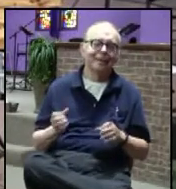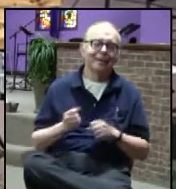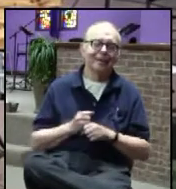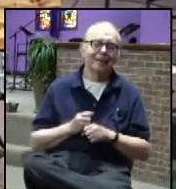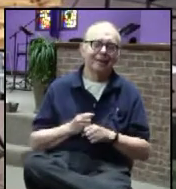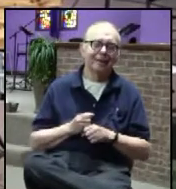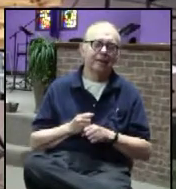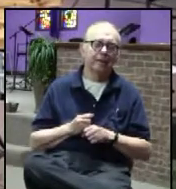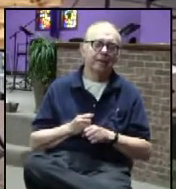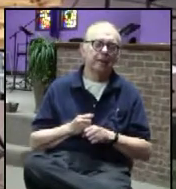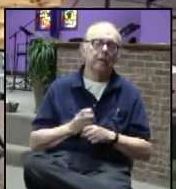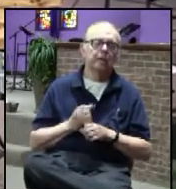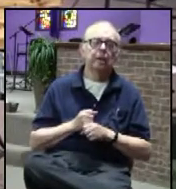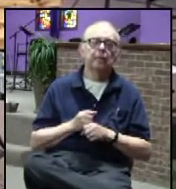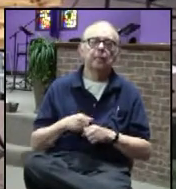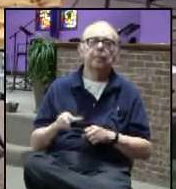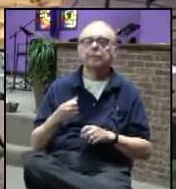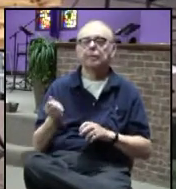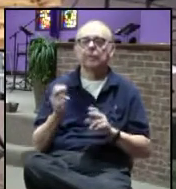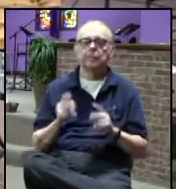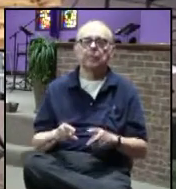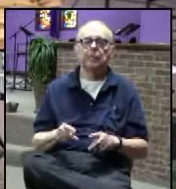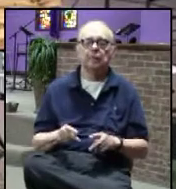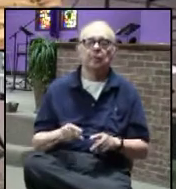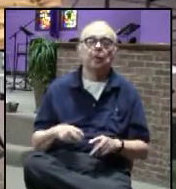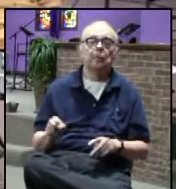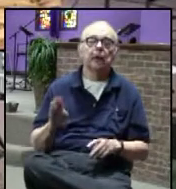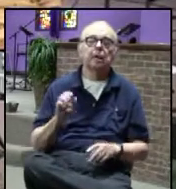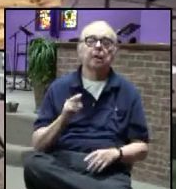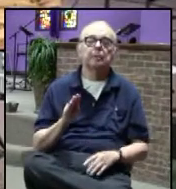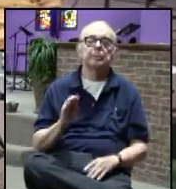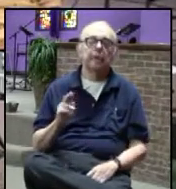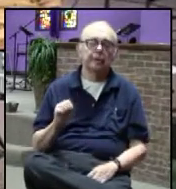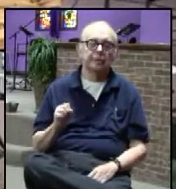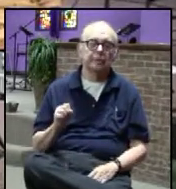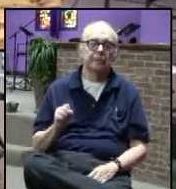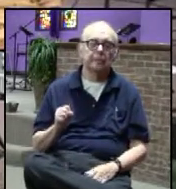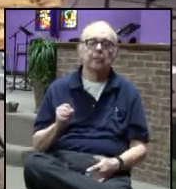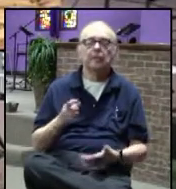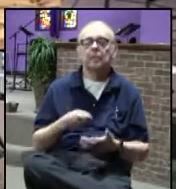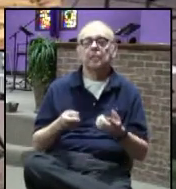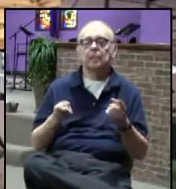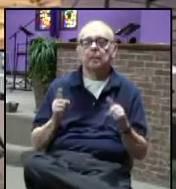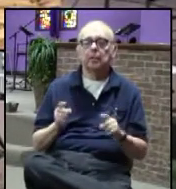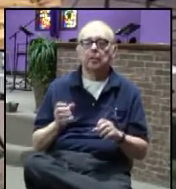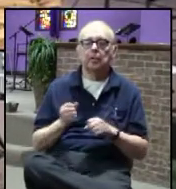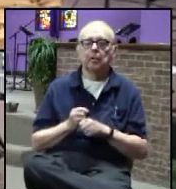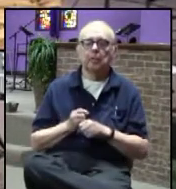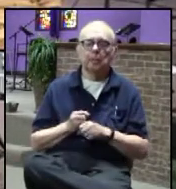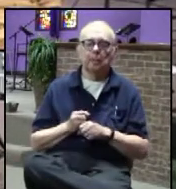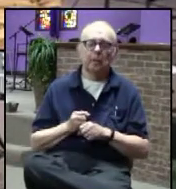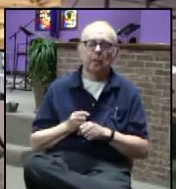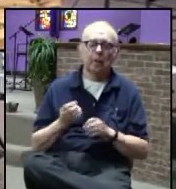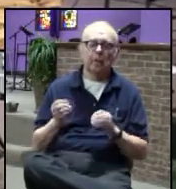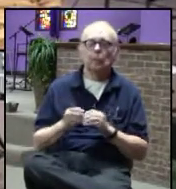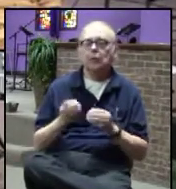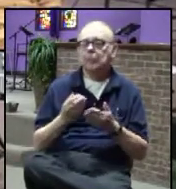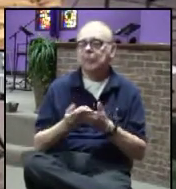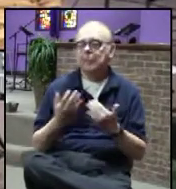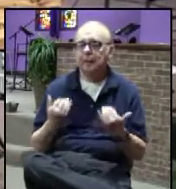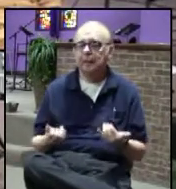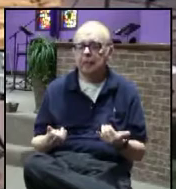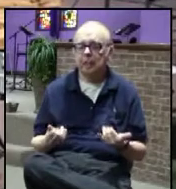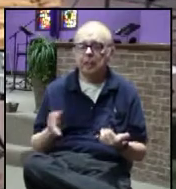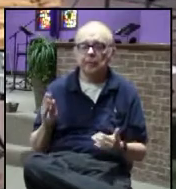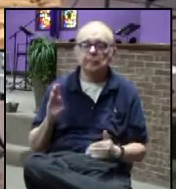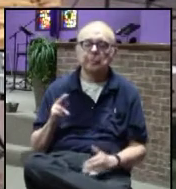Okay, she may be bumming a ride, or she may be riding a bus. So what is happening? They've got an extra expense now